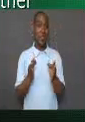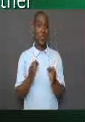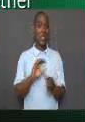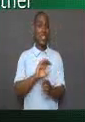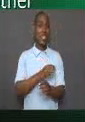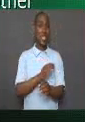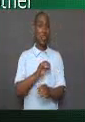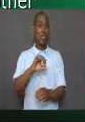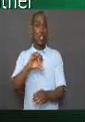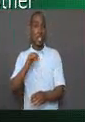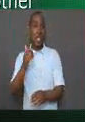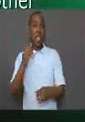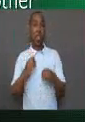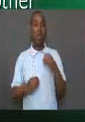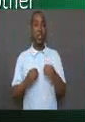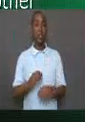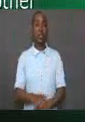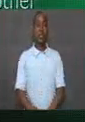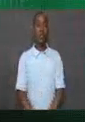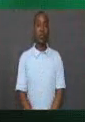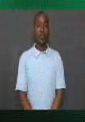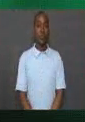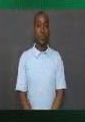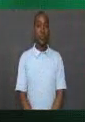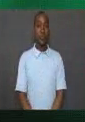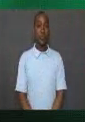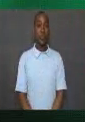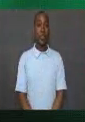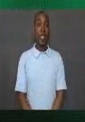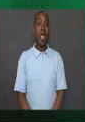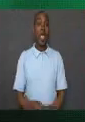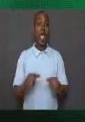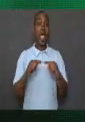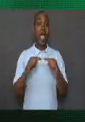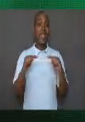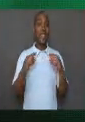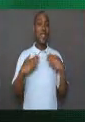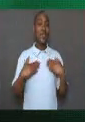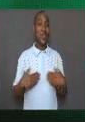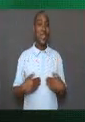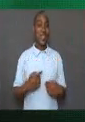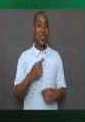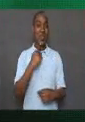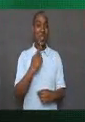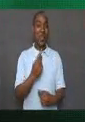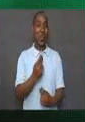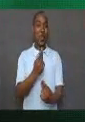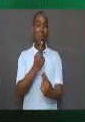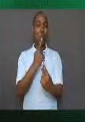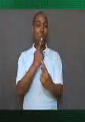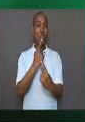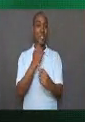from other organisms. An antibody is a protein made